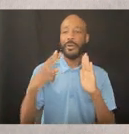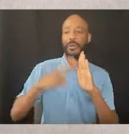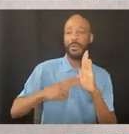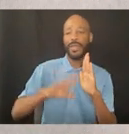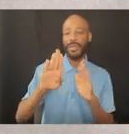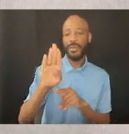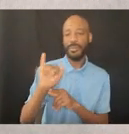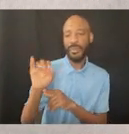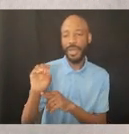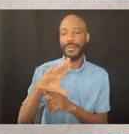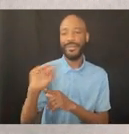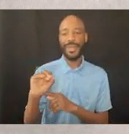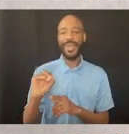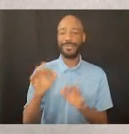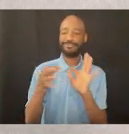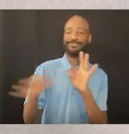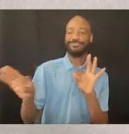art.